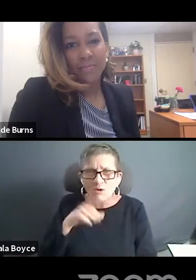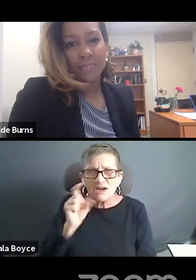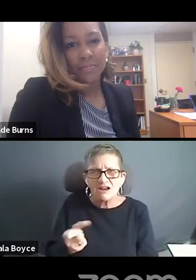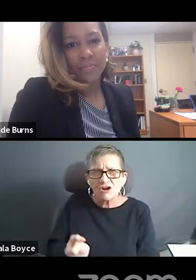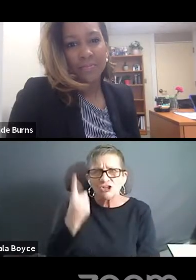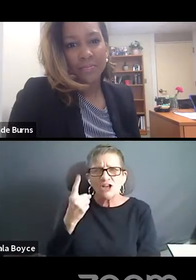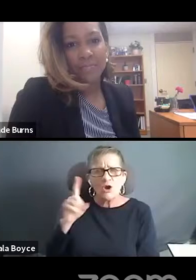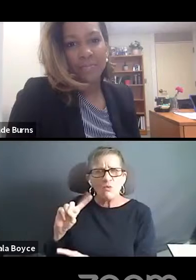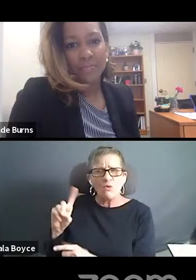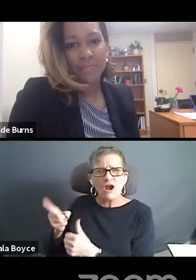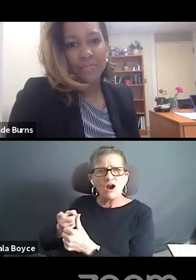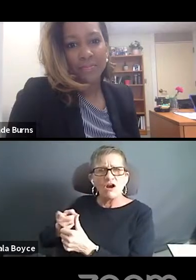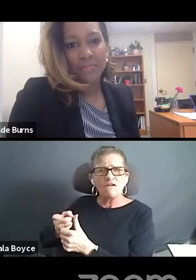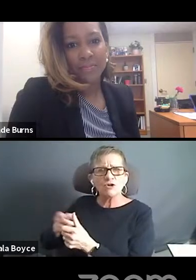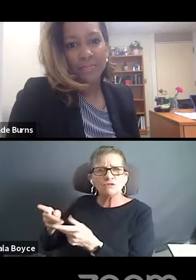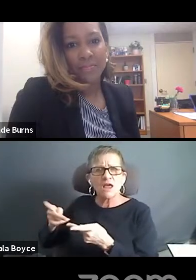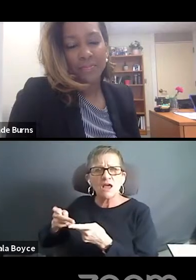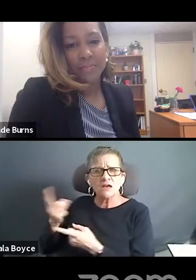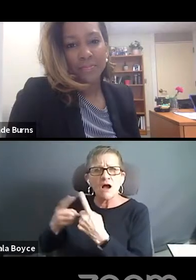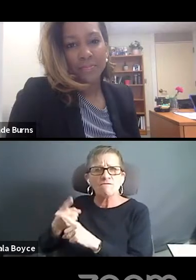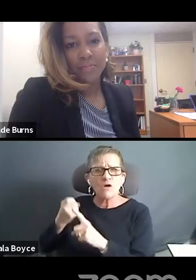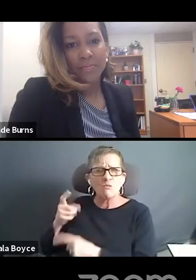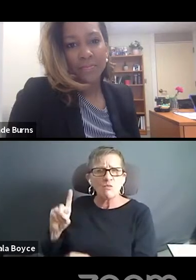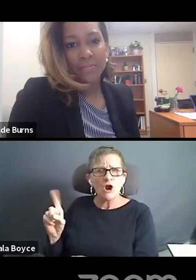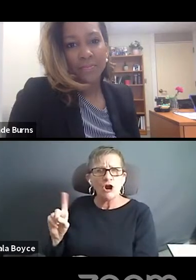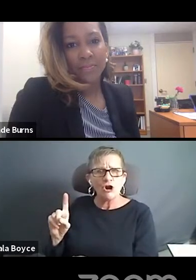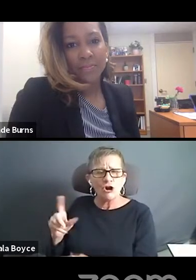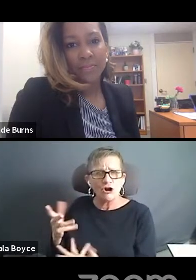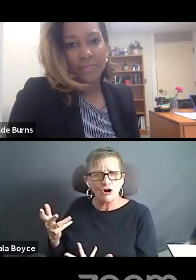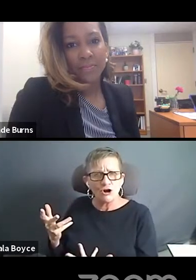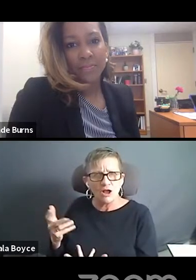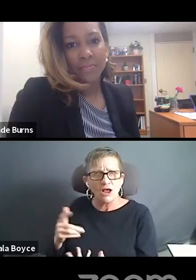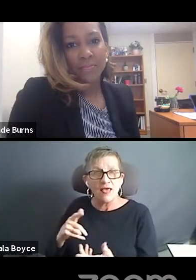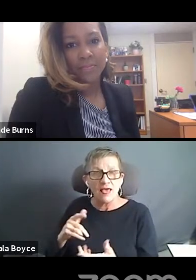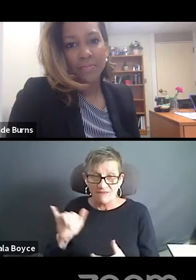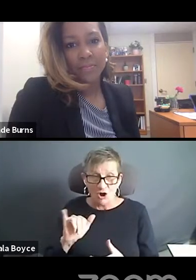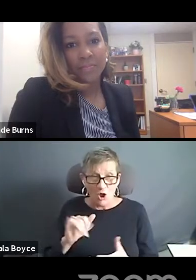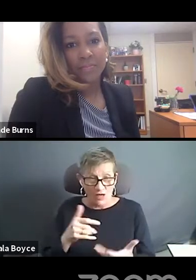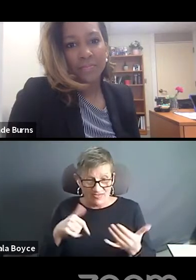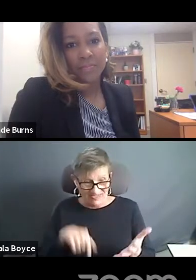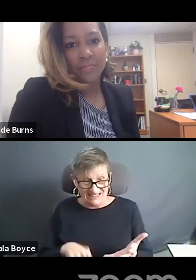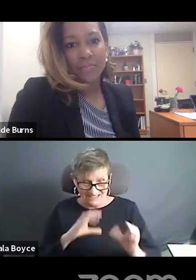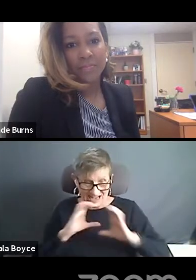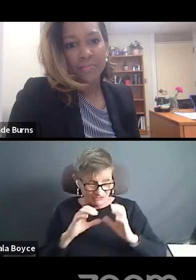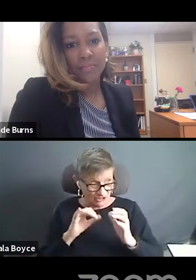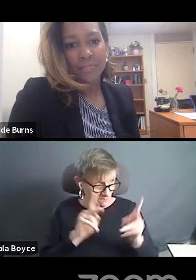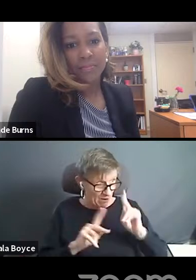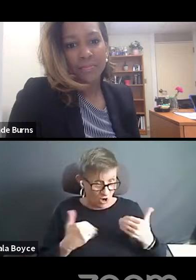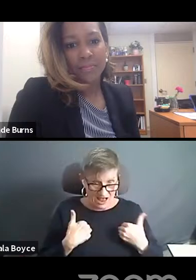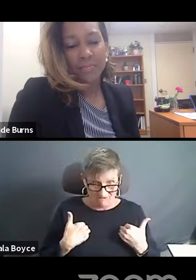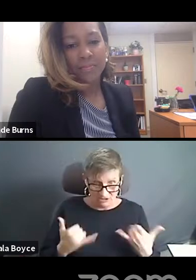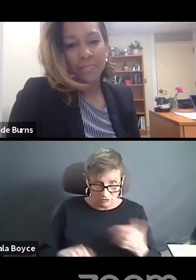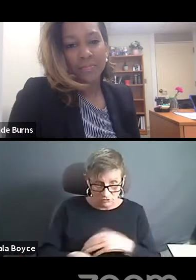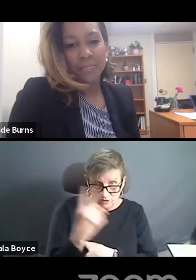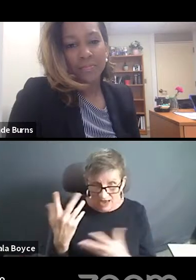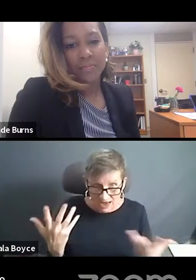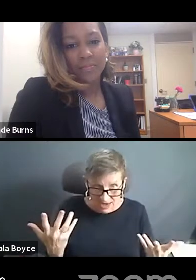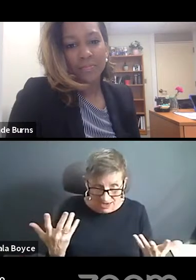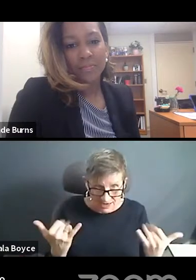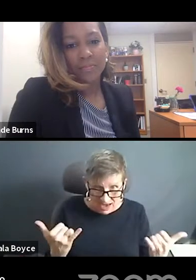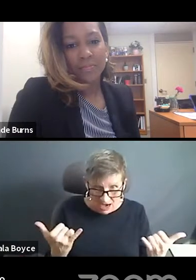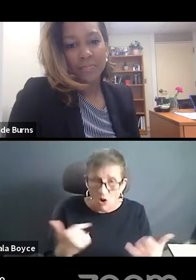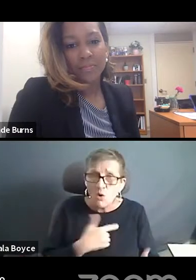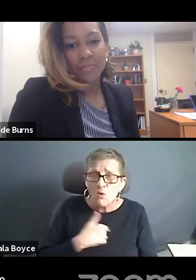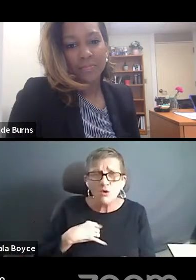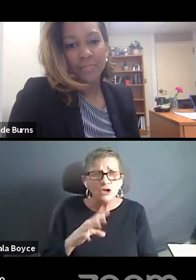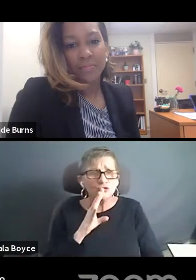from. But then, what happens right now, because this is the conversation that people are having today, is that we